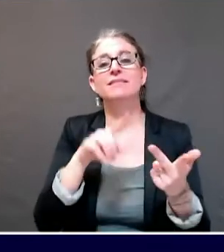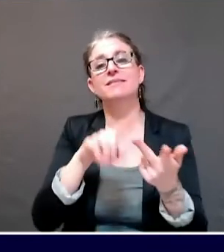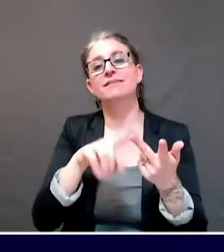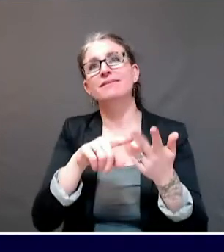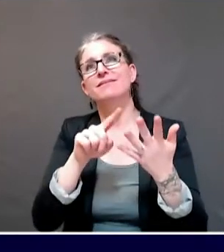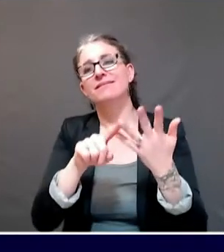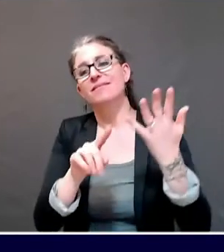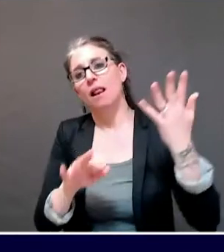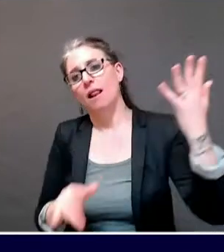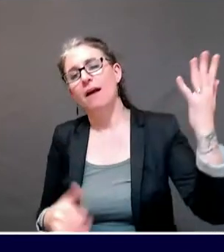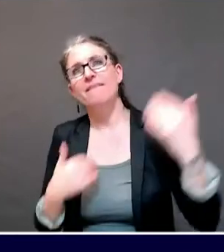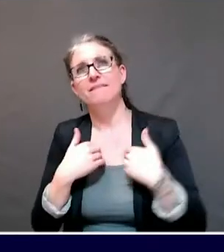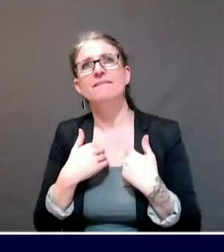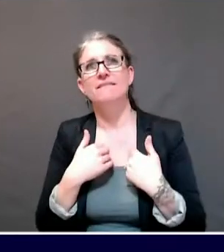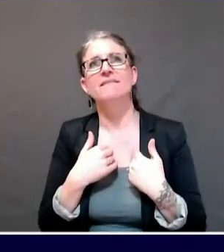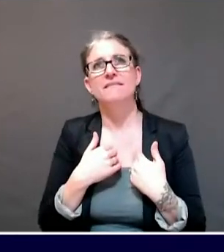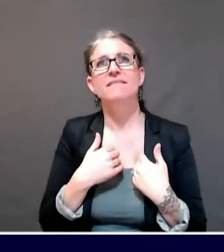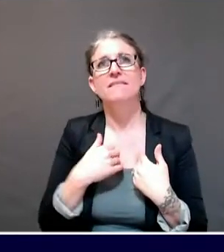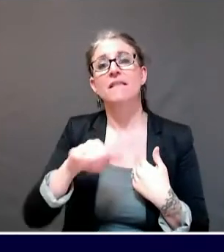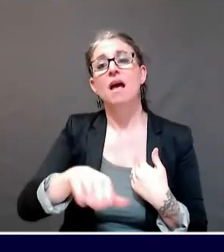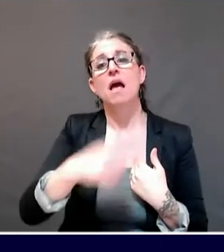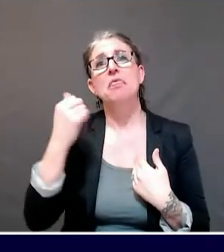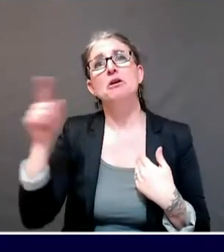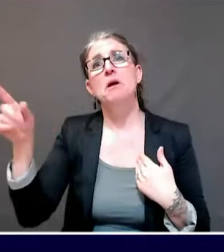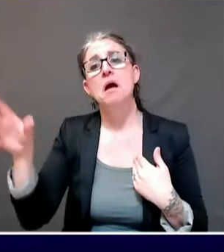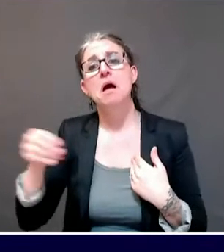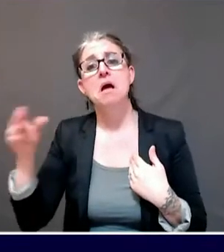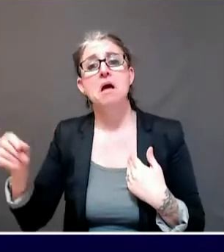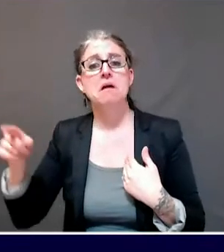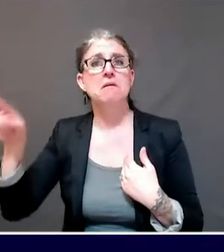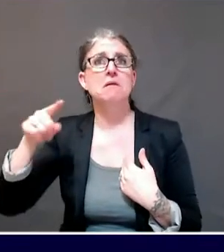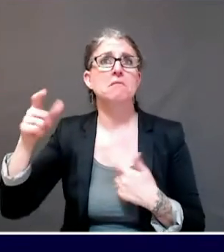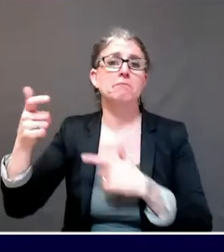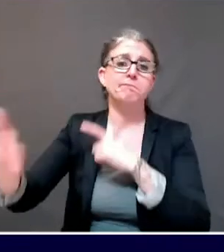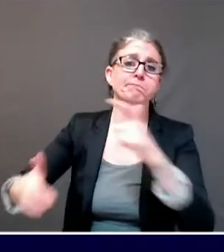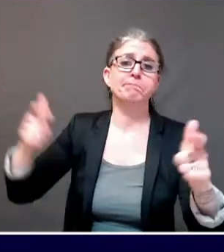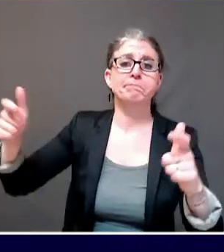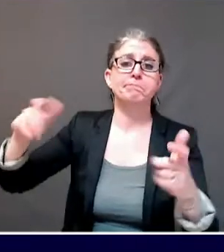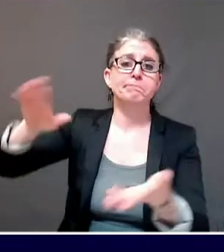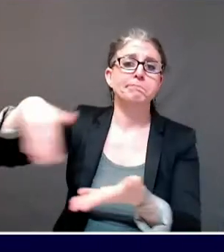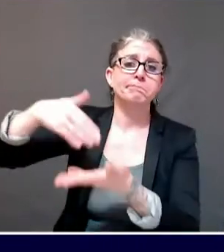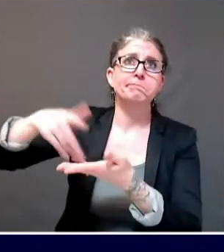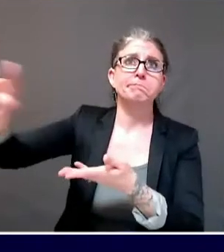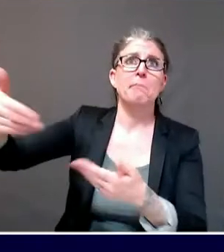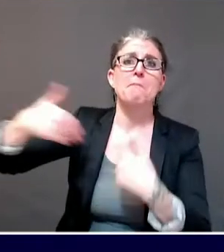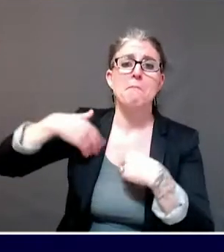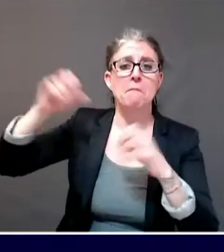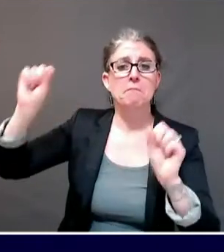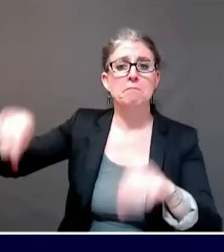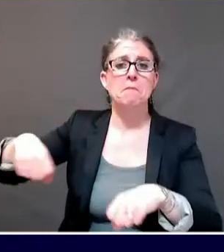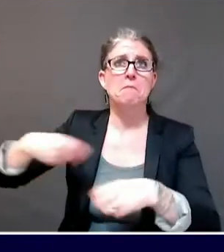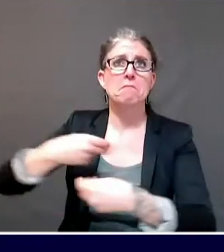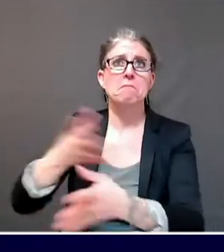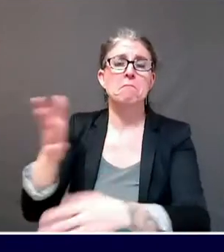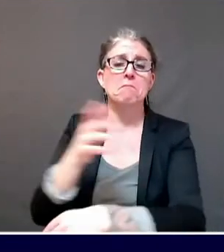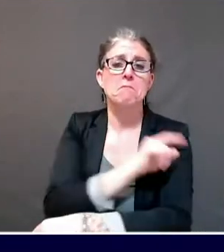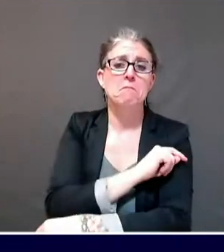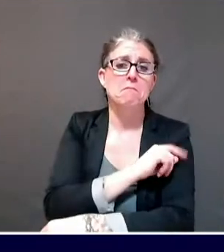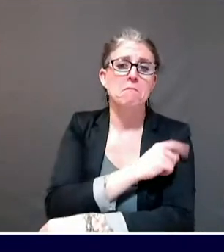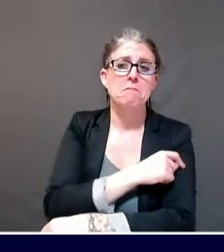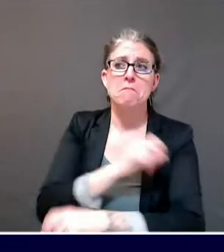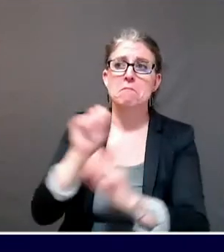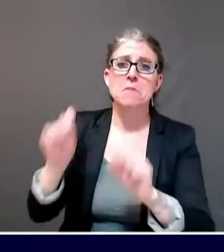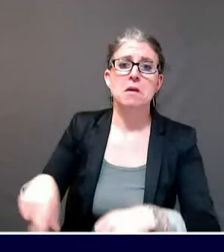scale vaccination sites, and perhaps even ones at sites of work, provided